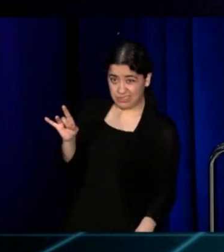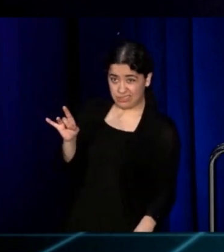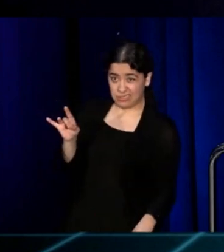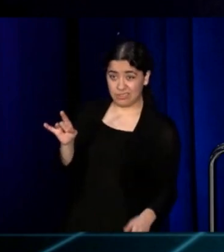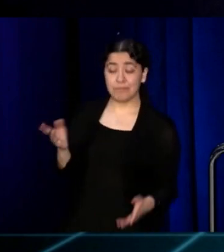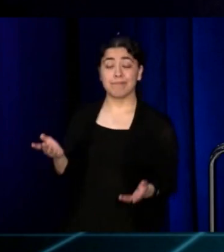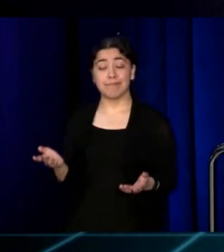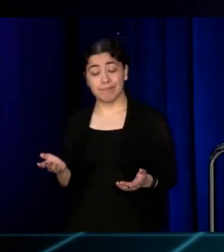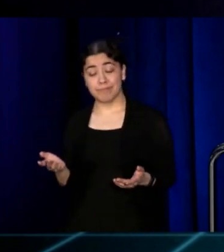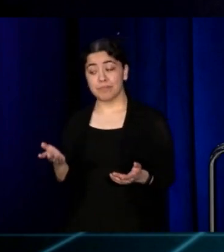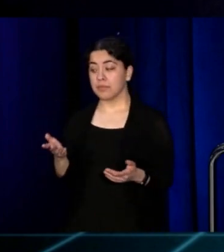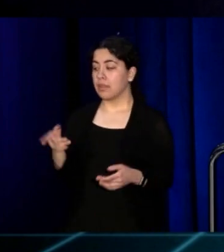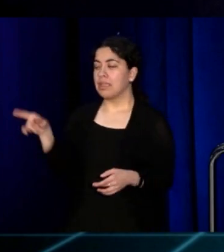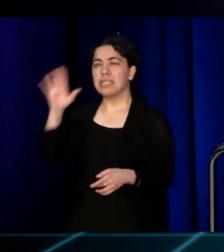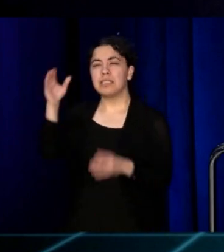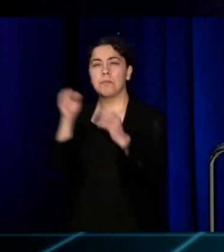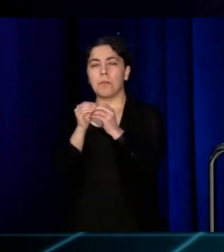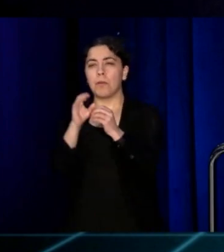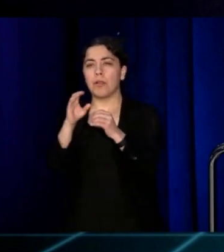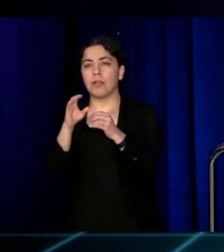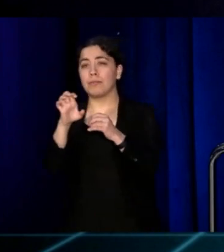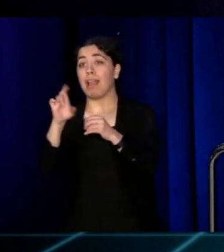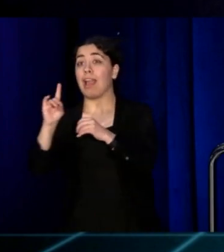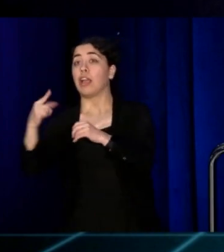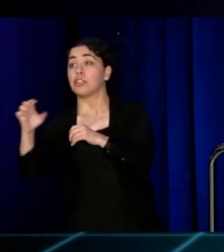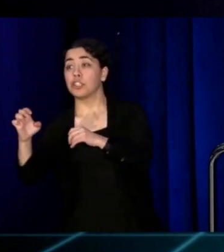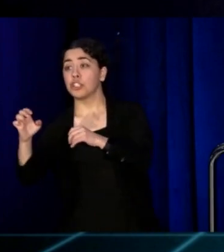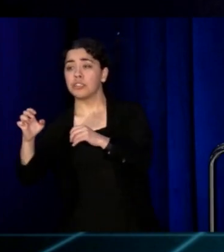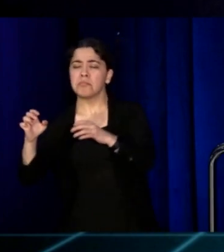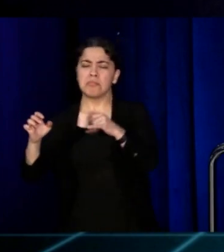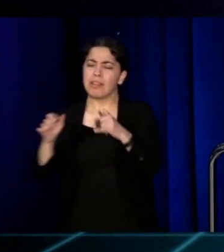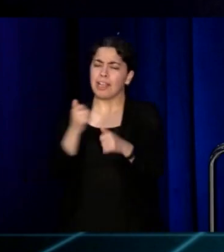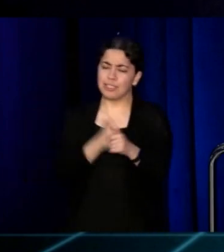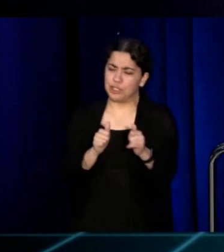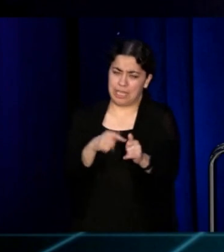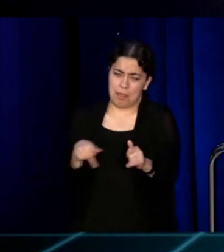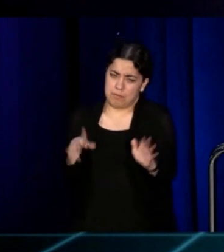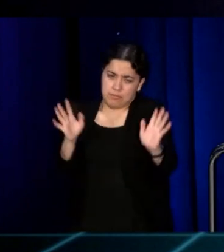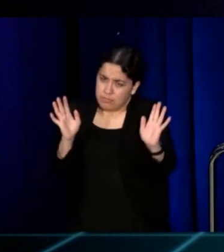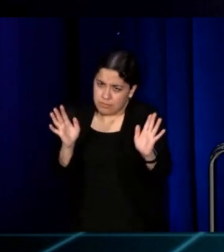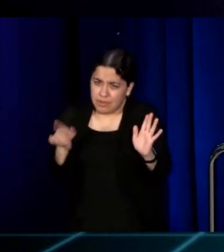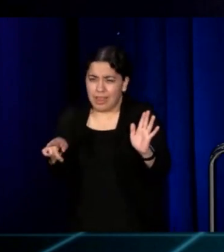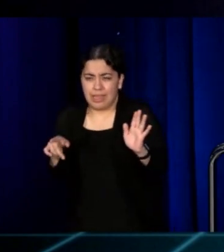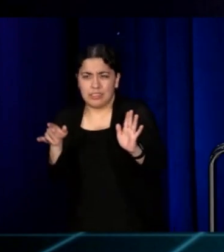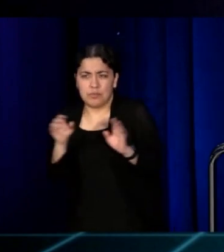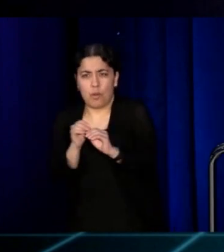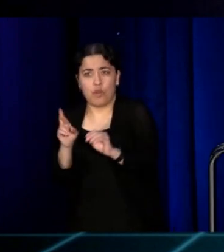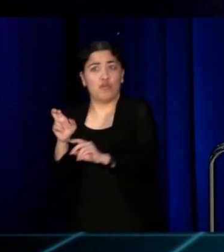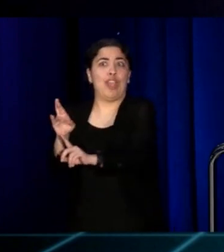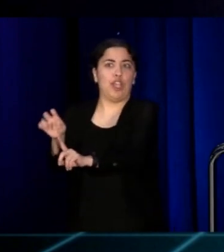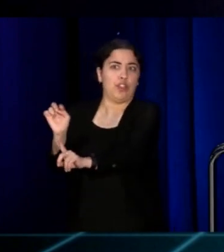This is more of an edge case. This isn't every app. You don't really see this that often.